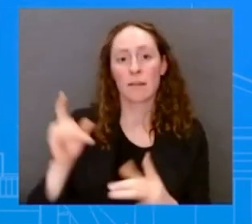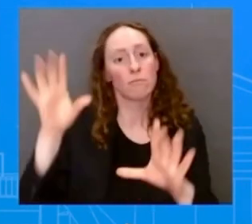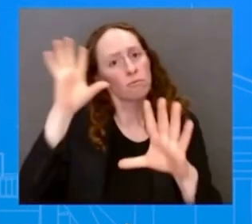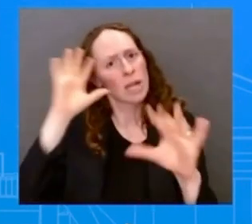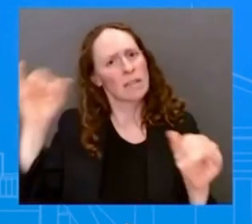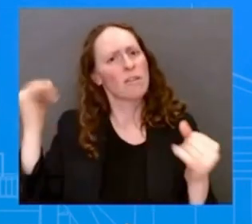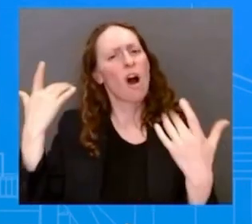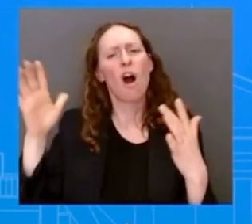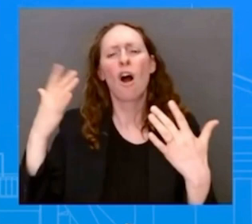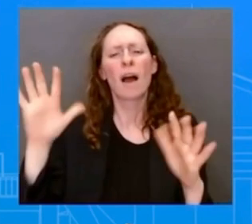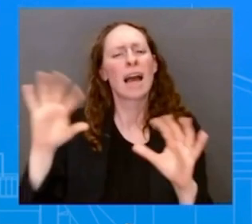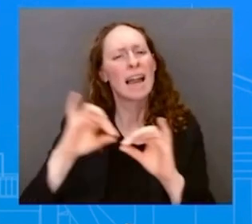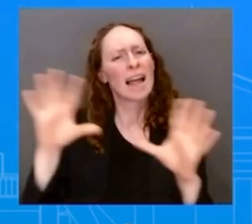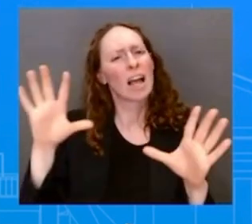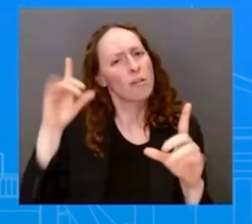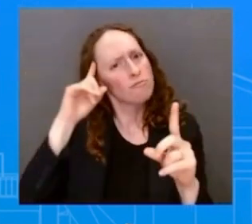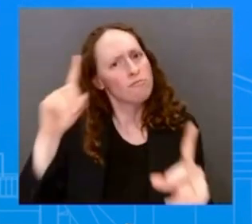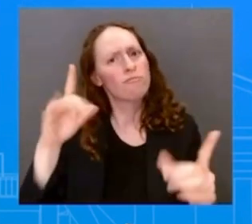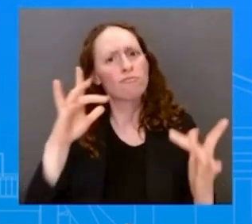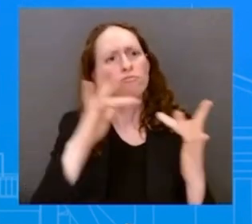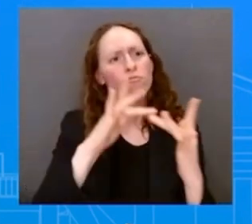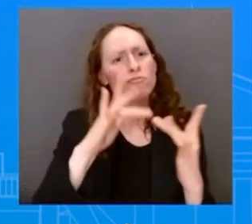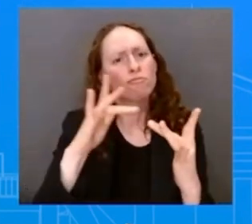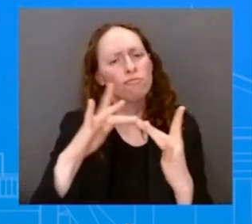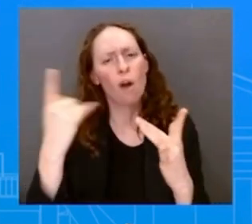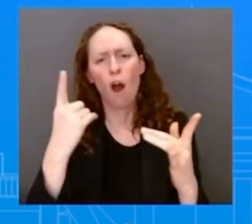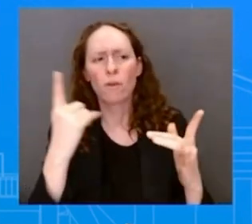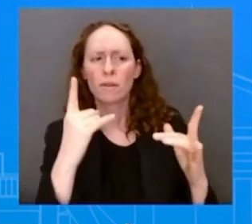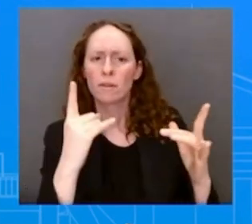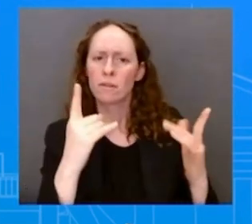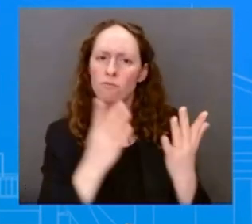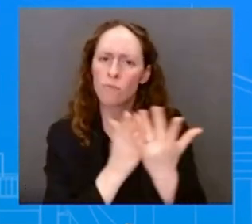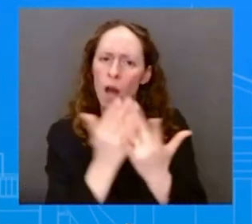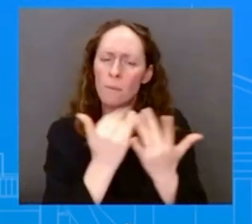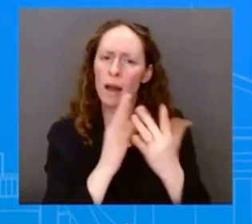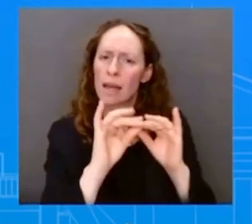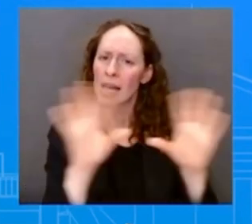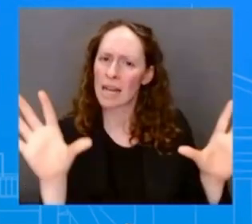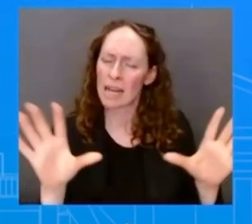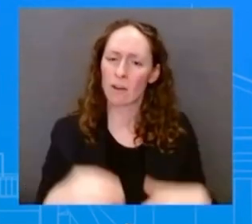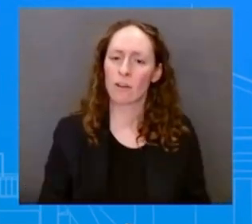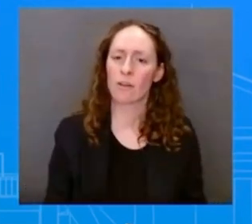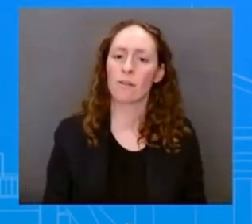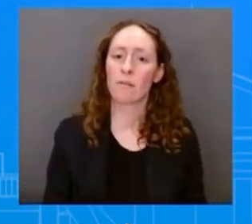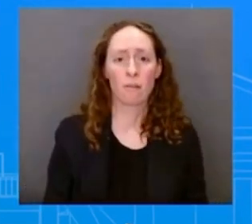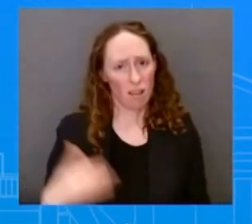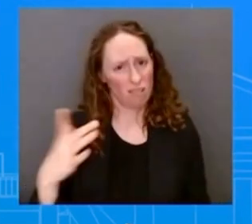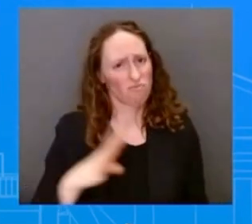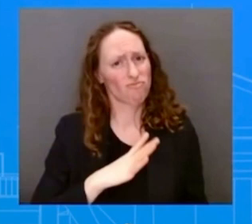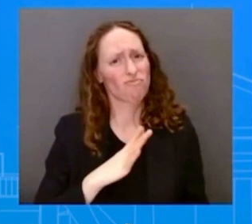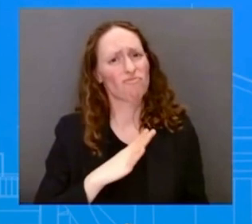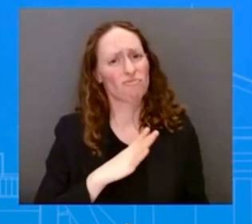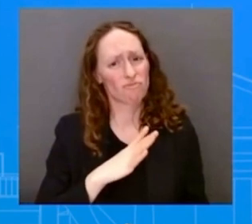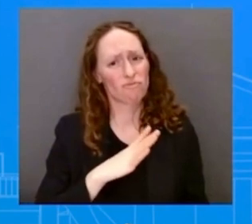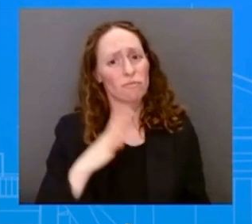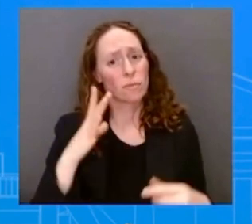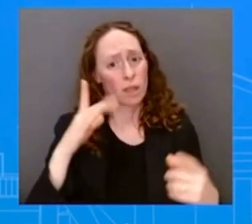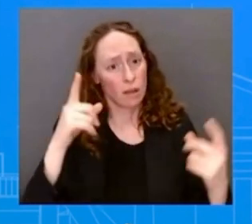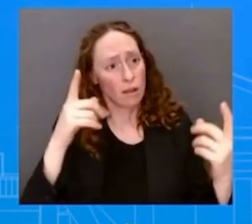himself that he looks forward to having another conversation with President Xi and that will happen. It will happen at the appropriate time. And of course, when it does, we'll, we'll, let you all know.